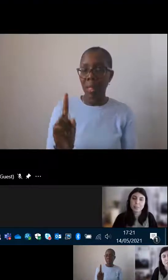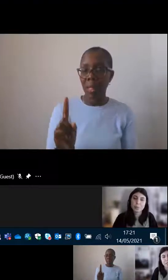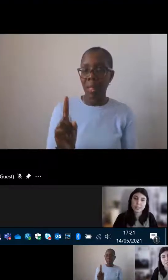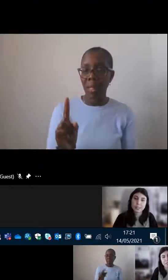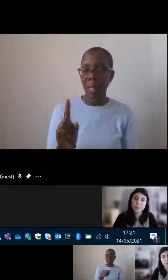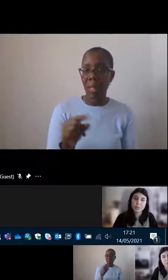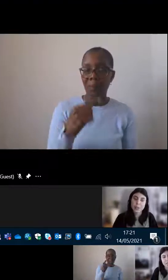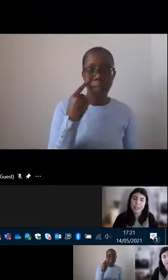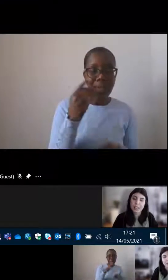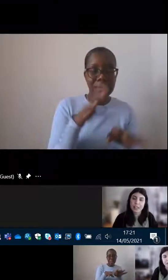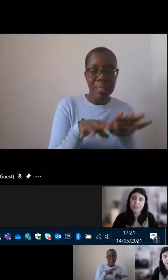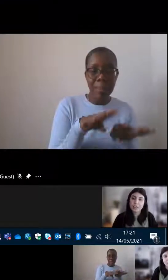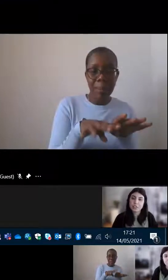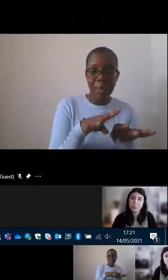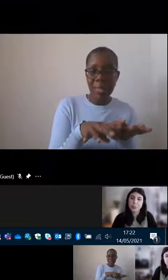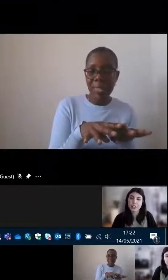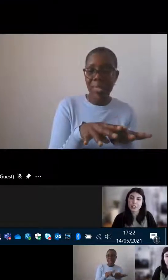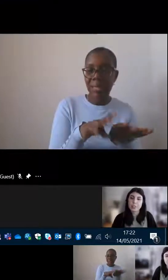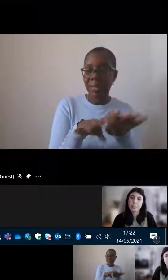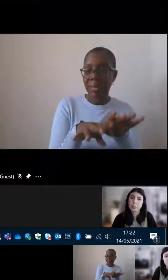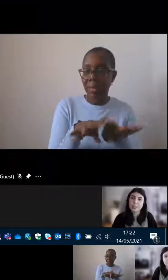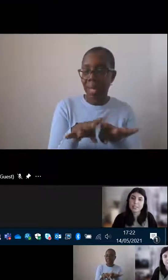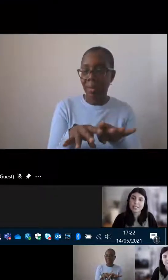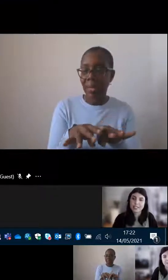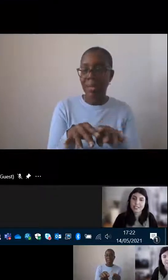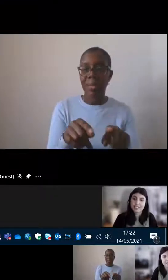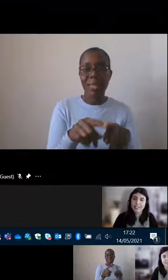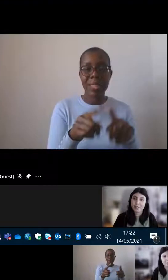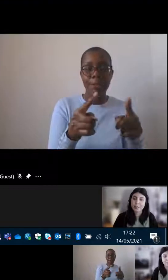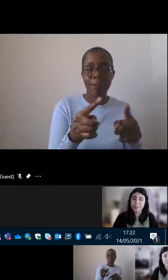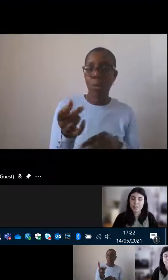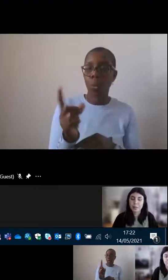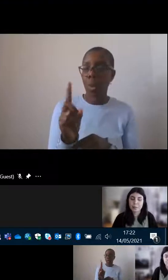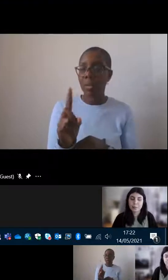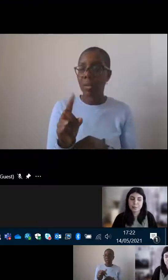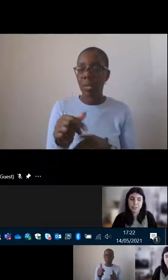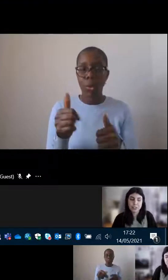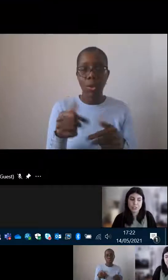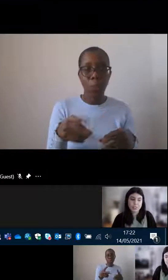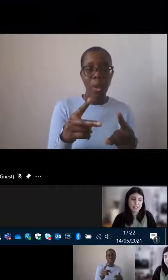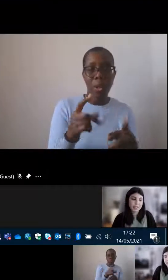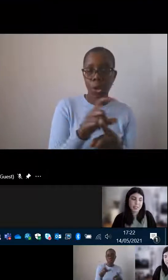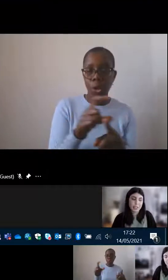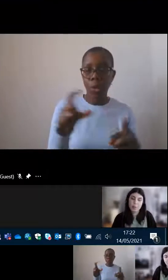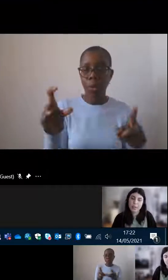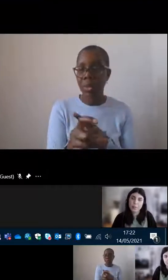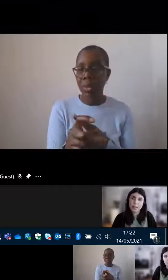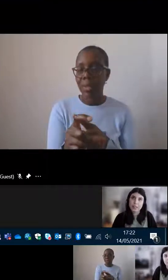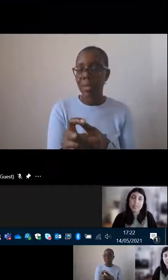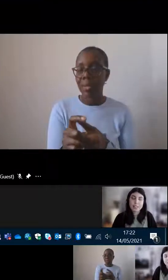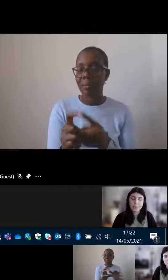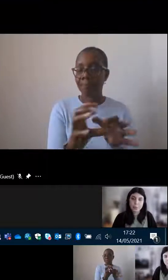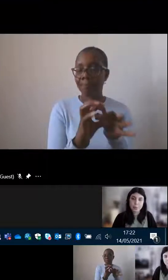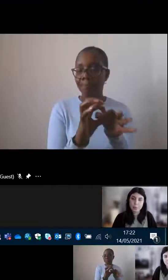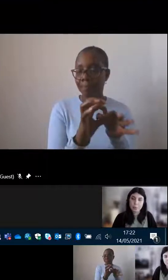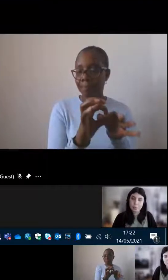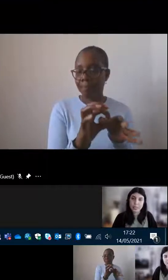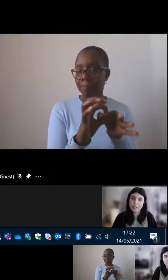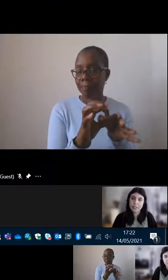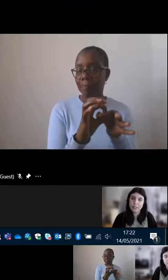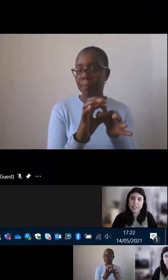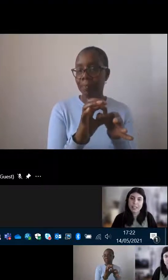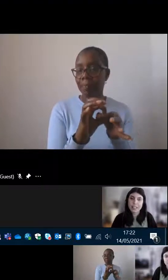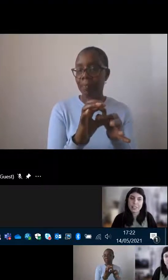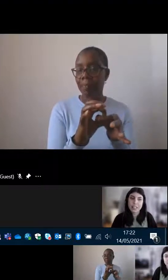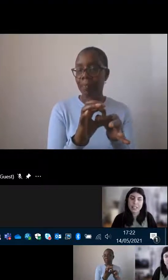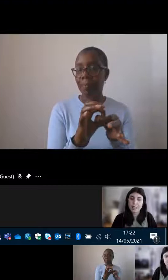differences, and it's a really good way to work as a community together, to, you know, help and get support as